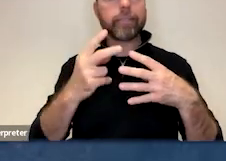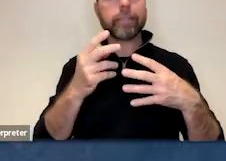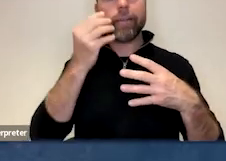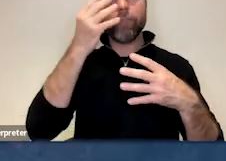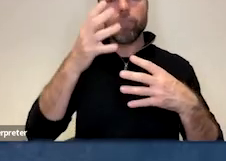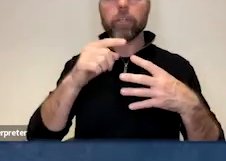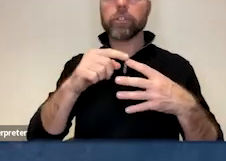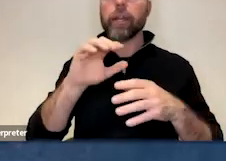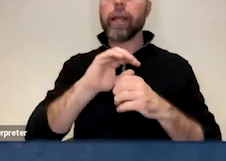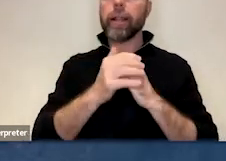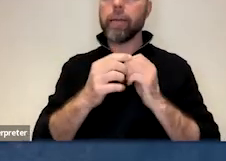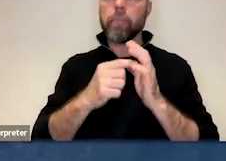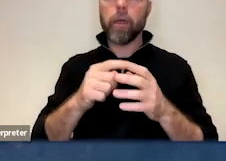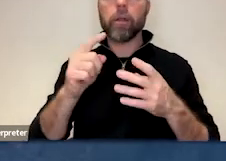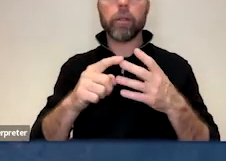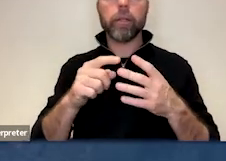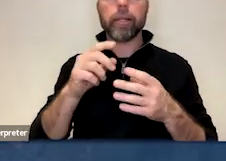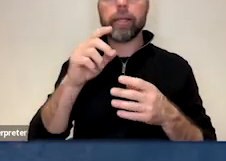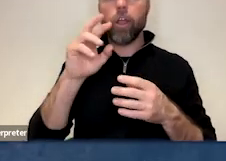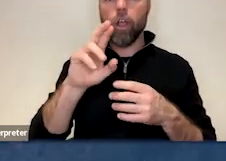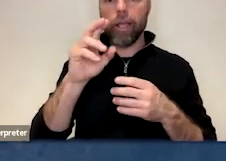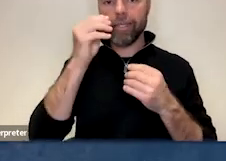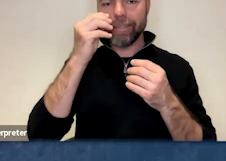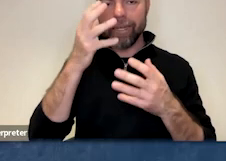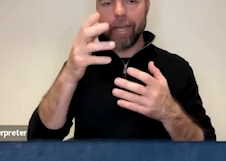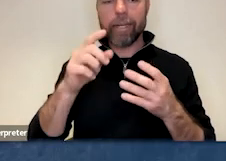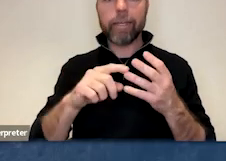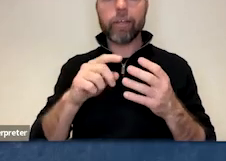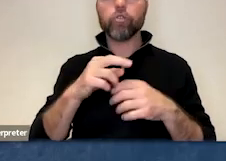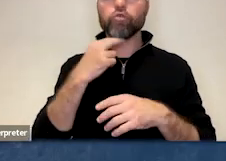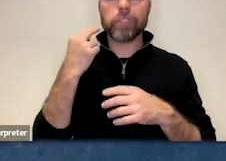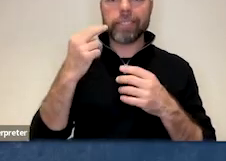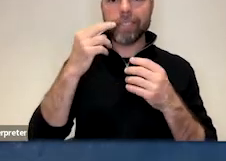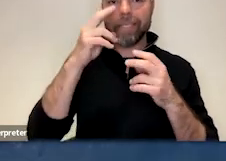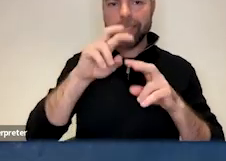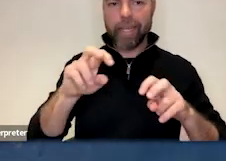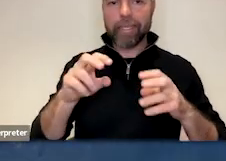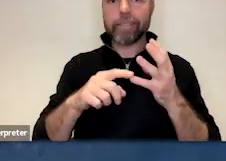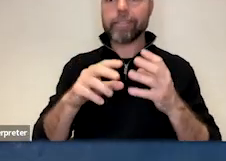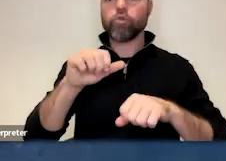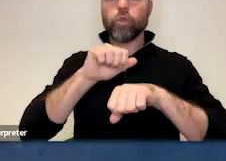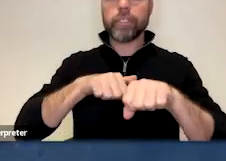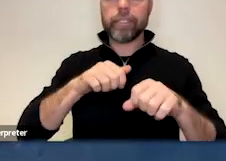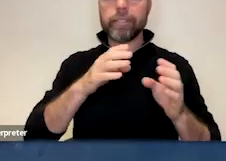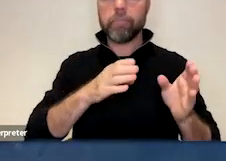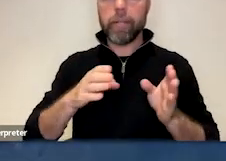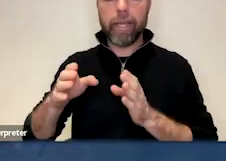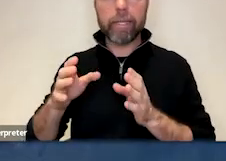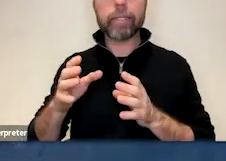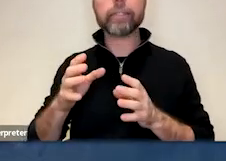on climate modeling, our data, risk analysis, and resilience planning. If I